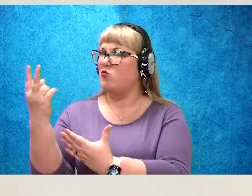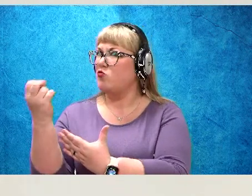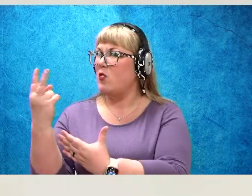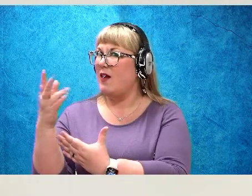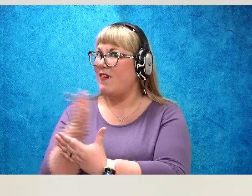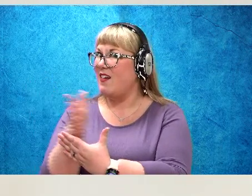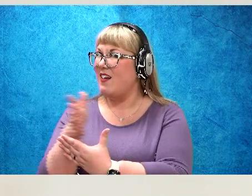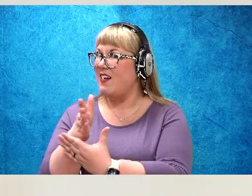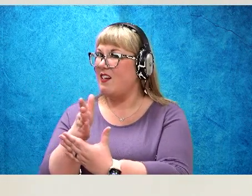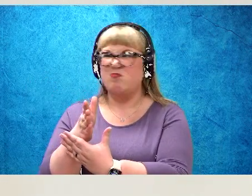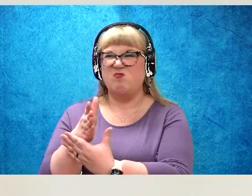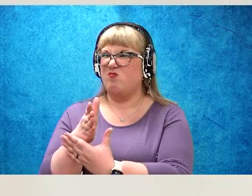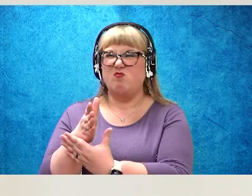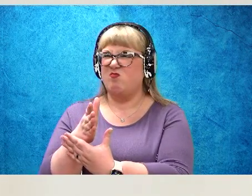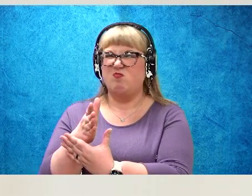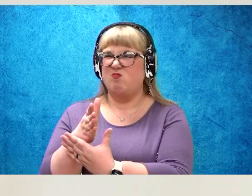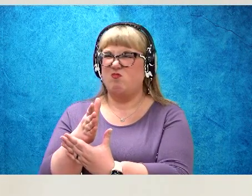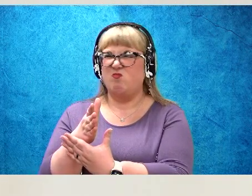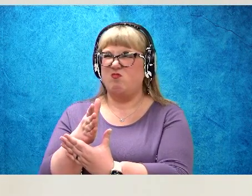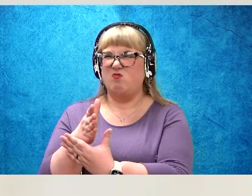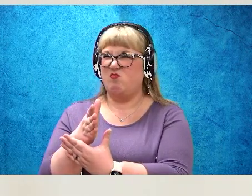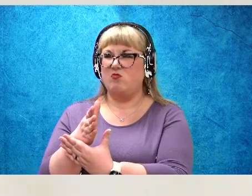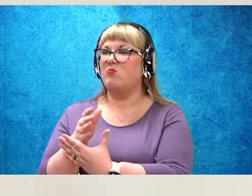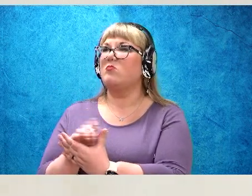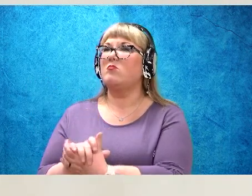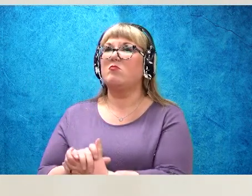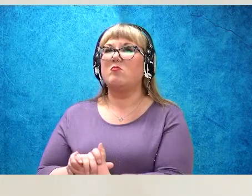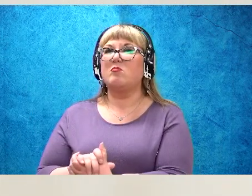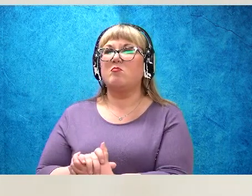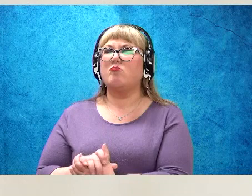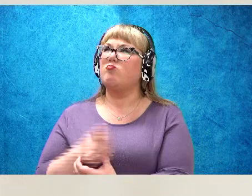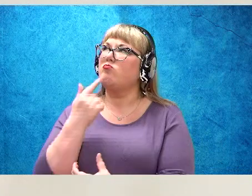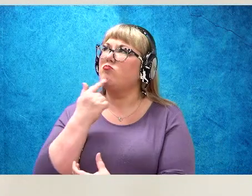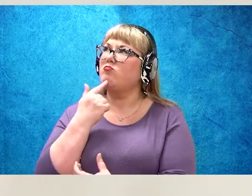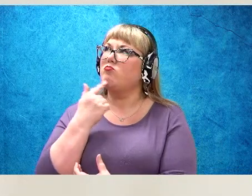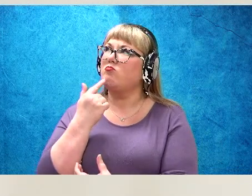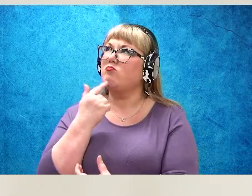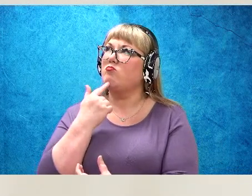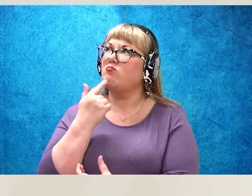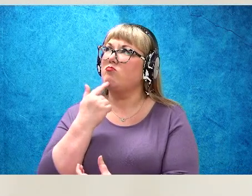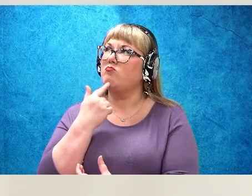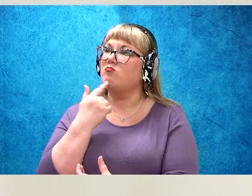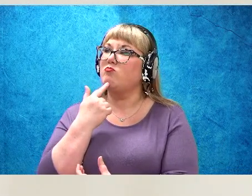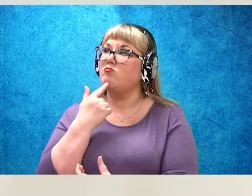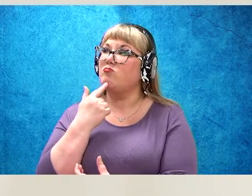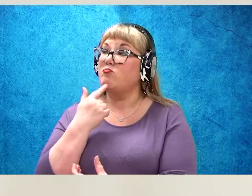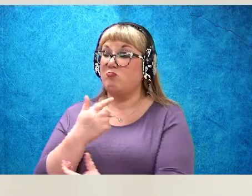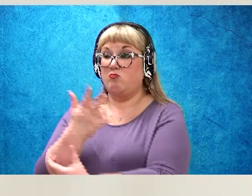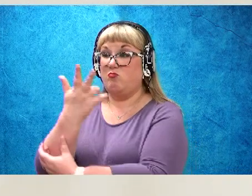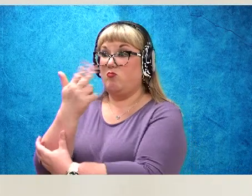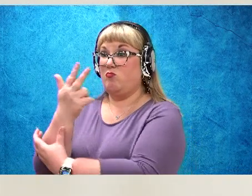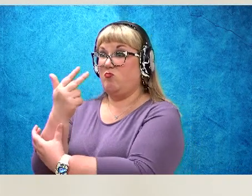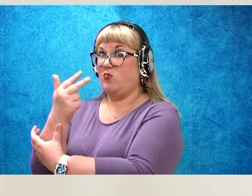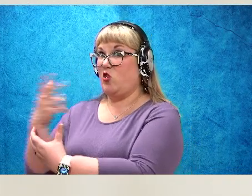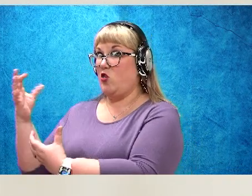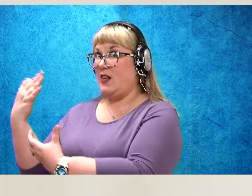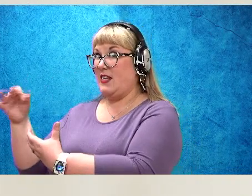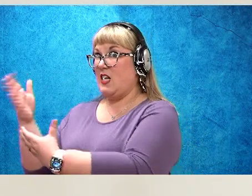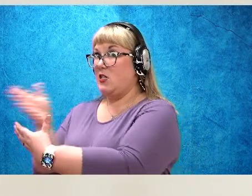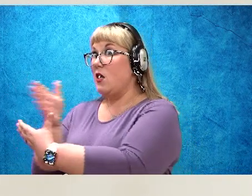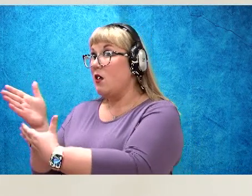12? No, not there either. What about between 13 and